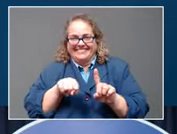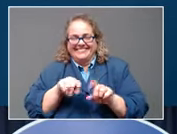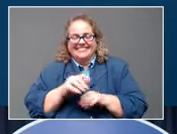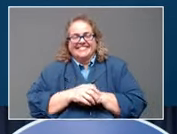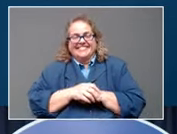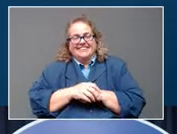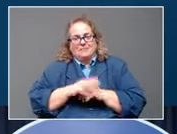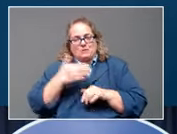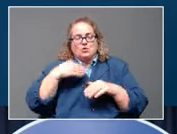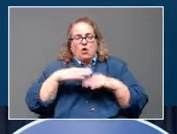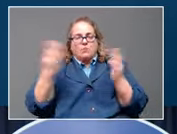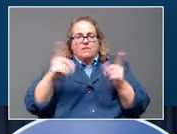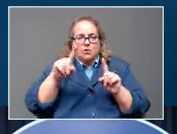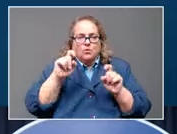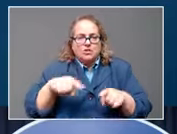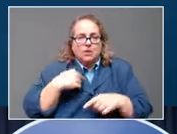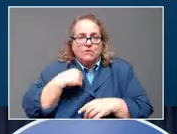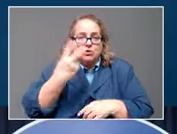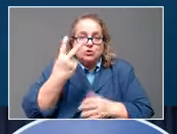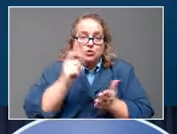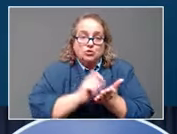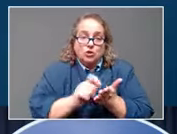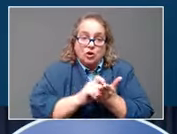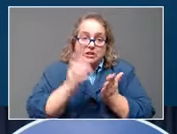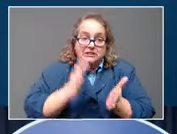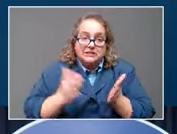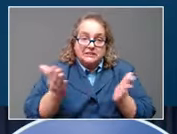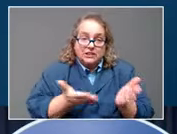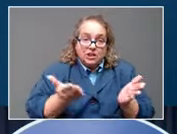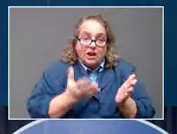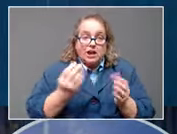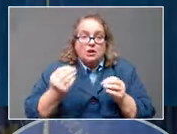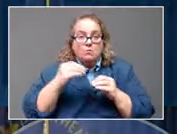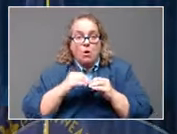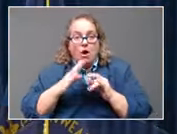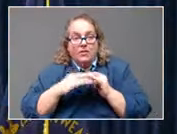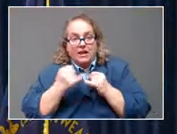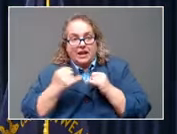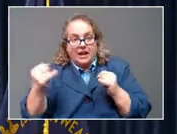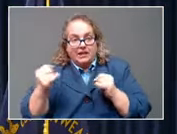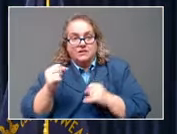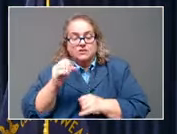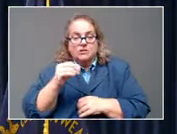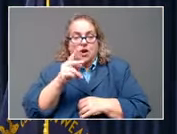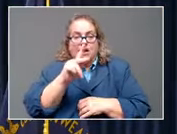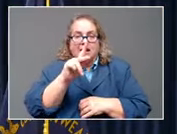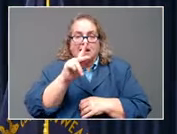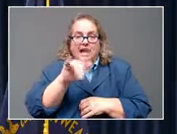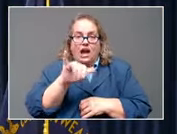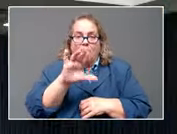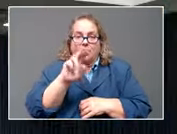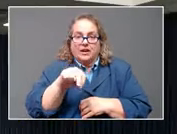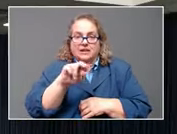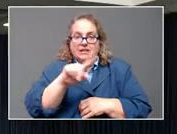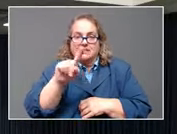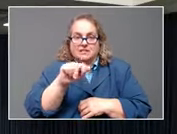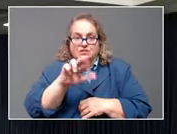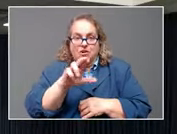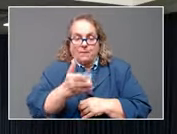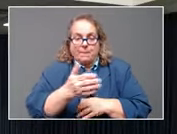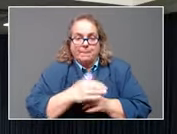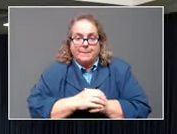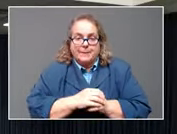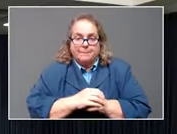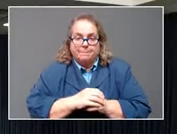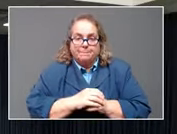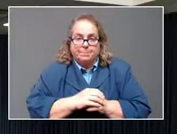We got 2 journalists here with us and more on the line virtually. We'll start with Karen Czar. One is